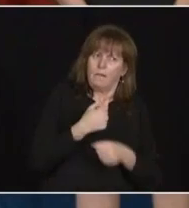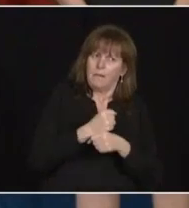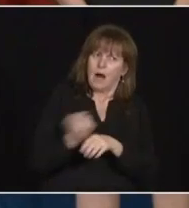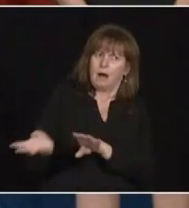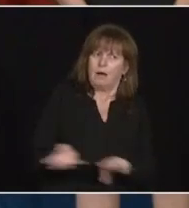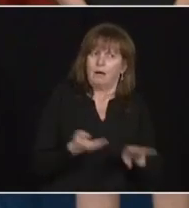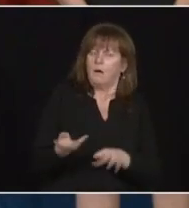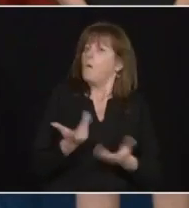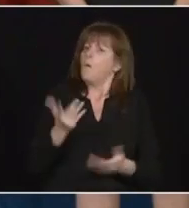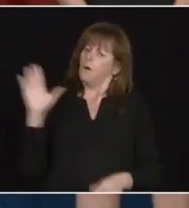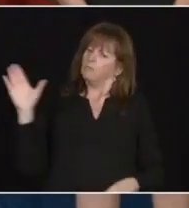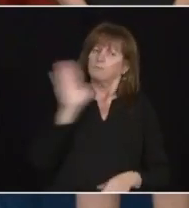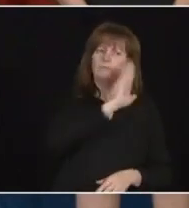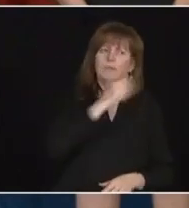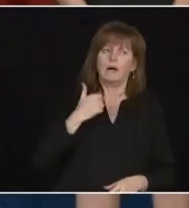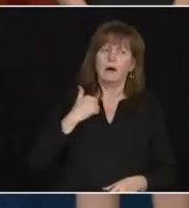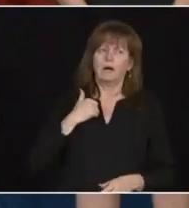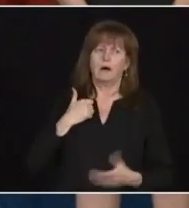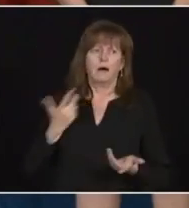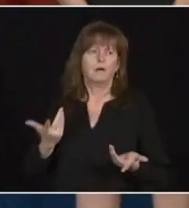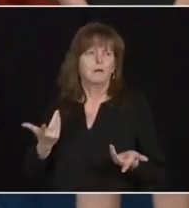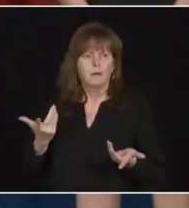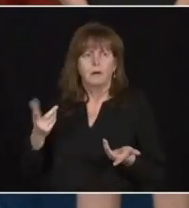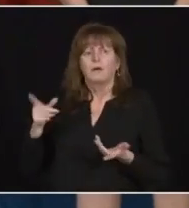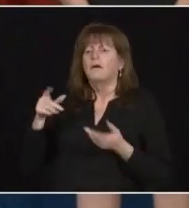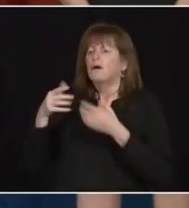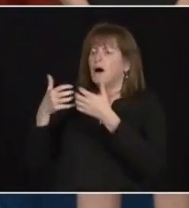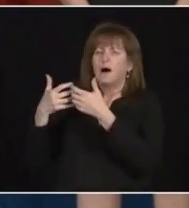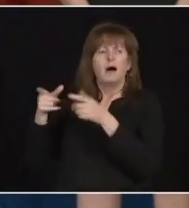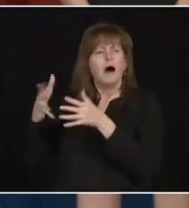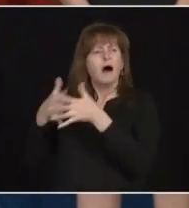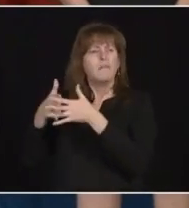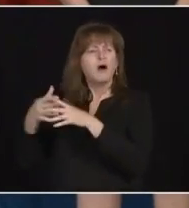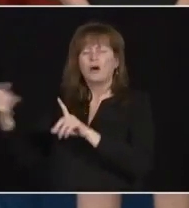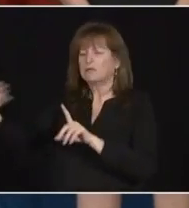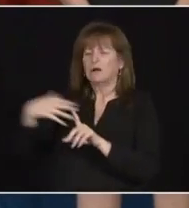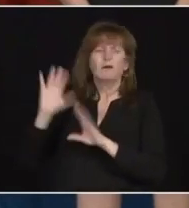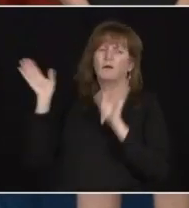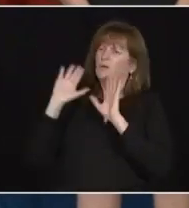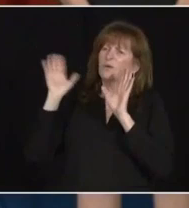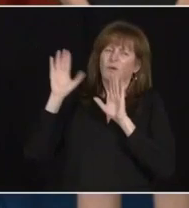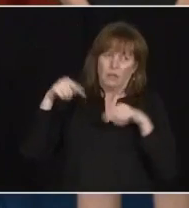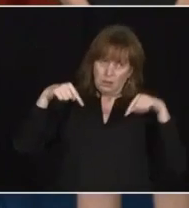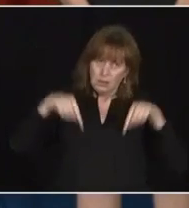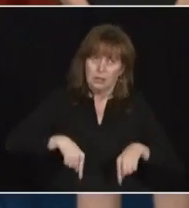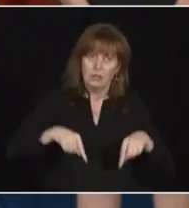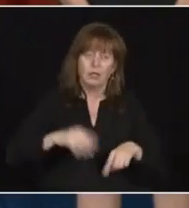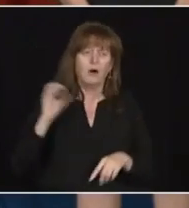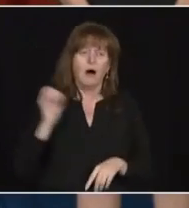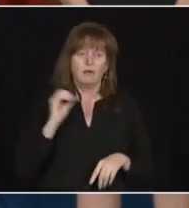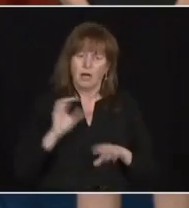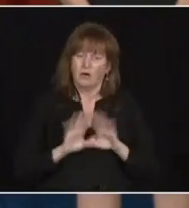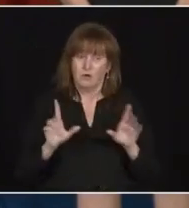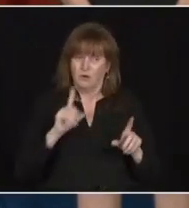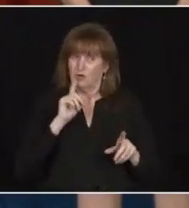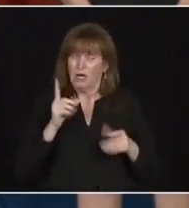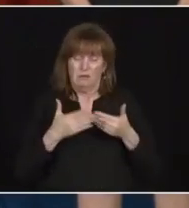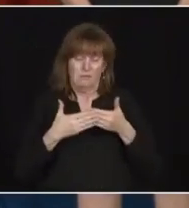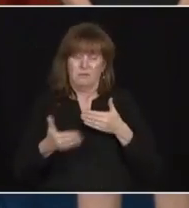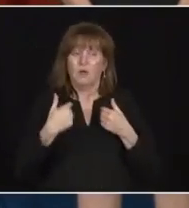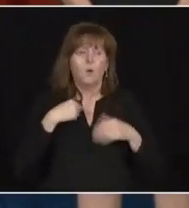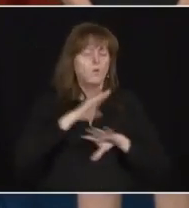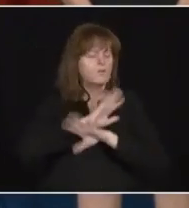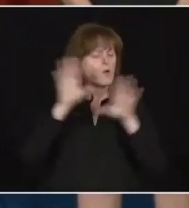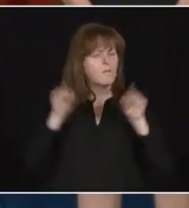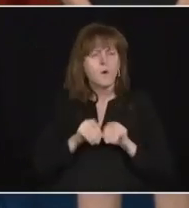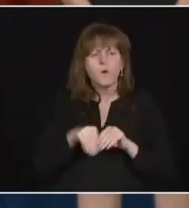You can't be shipping it in from the U.S. You know, these days are going to be over. We're going to start relying on our ourselves